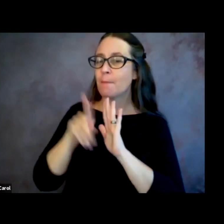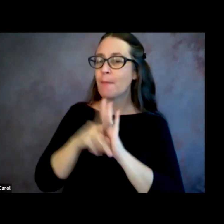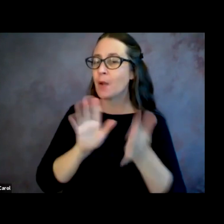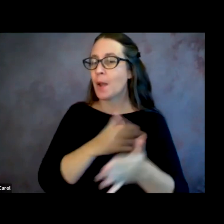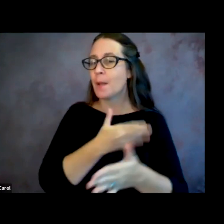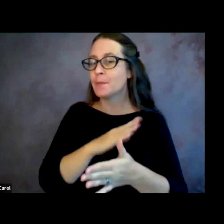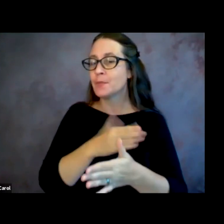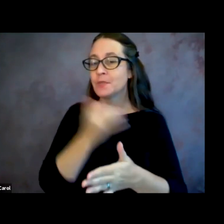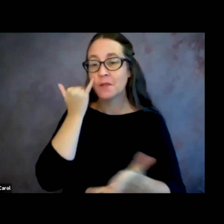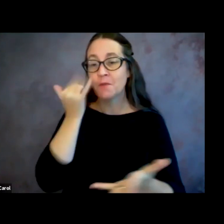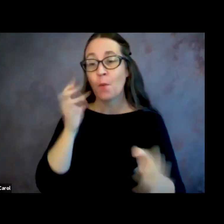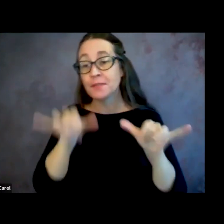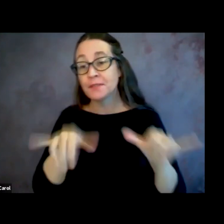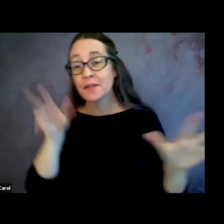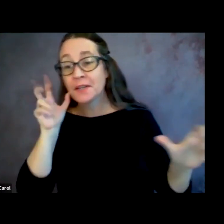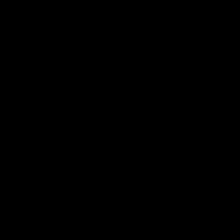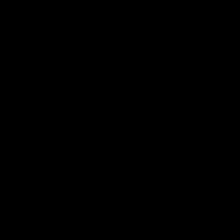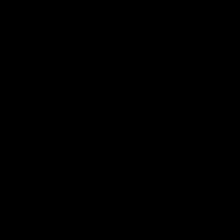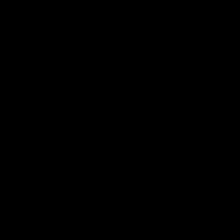for that, do.